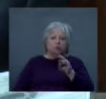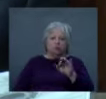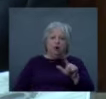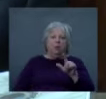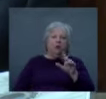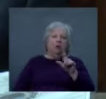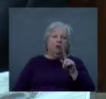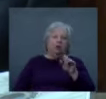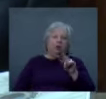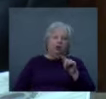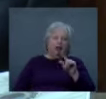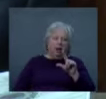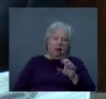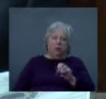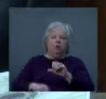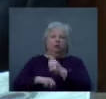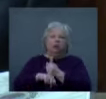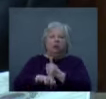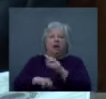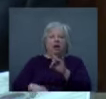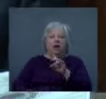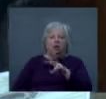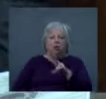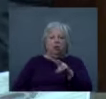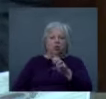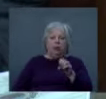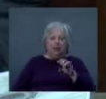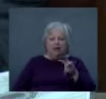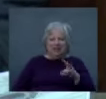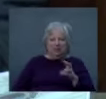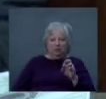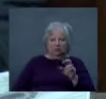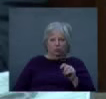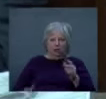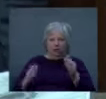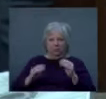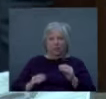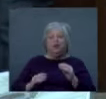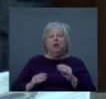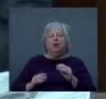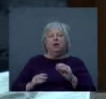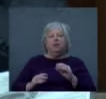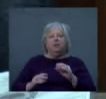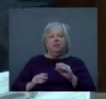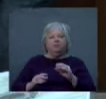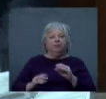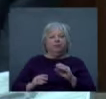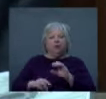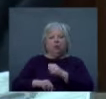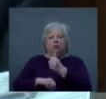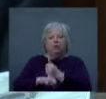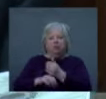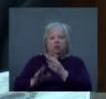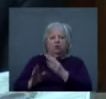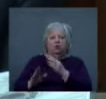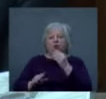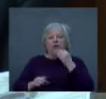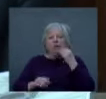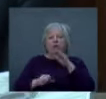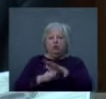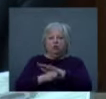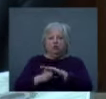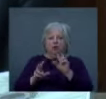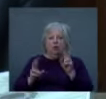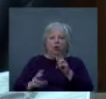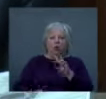short form PCD, located at 822 East 6th Street. An ordinance to approve a plan zoning development, establish a plan residential district